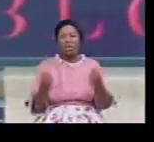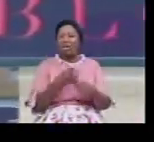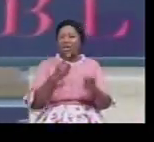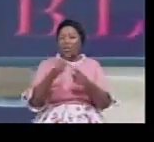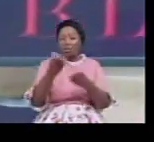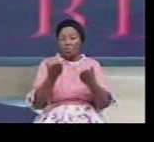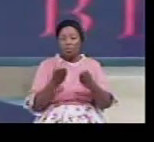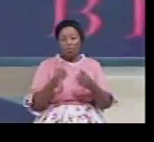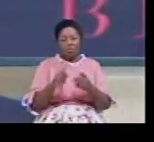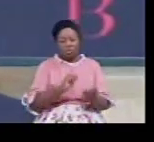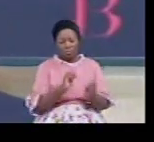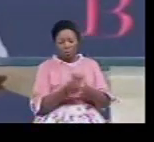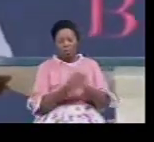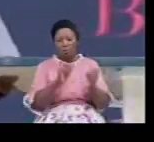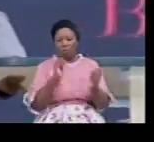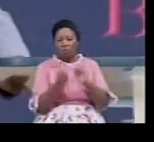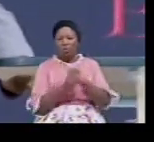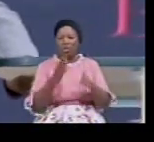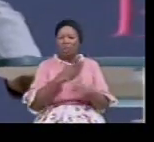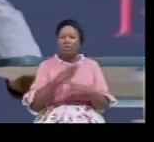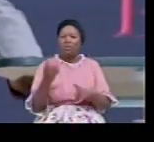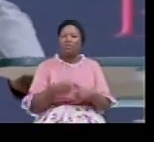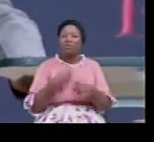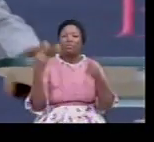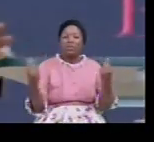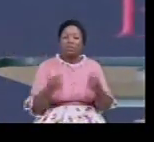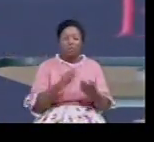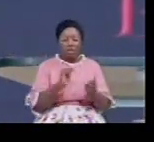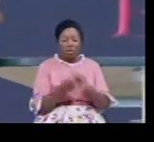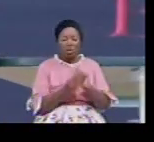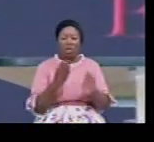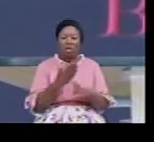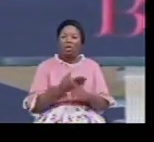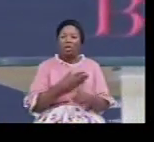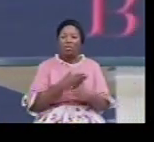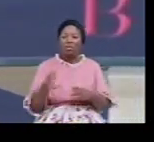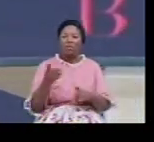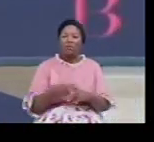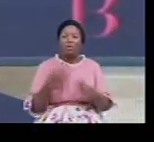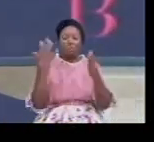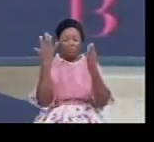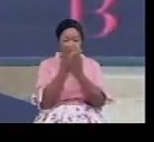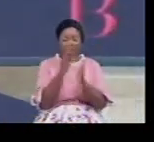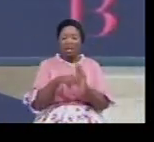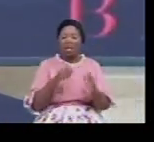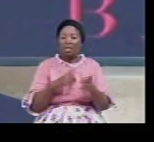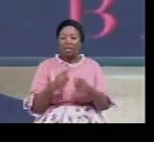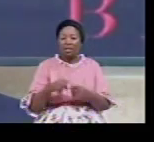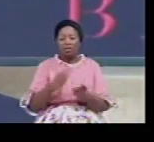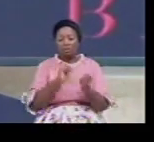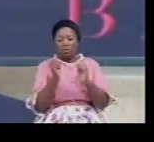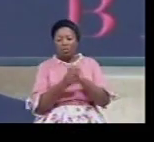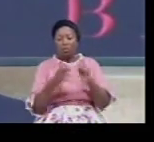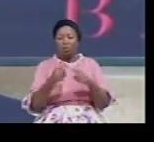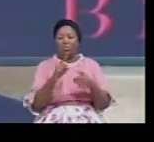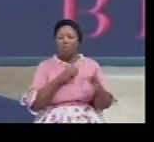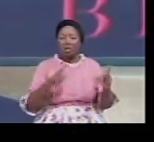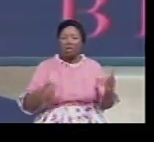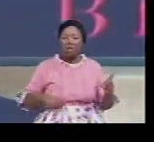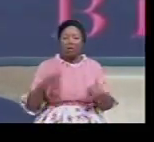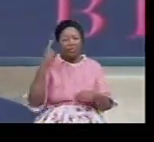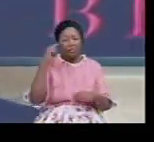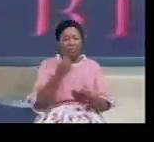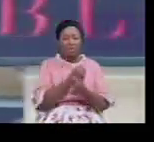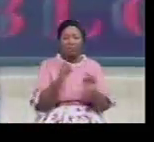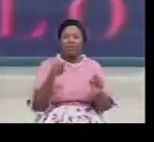turn away from sin and turn away from darkness and turn to the Lord for the salvation of